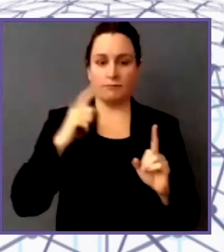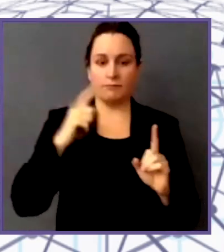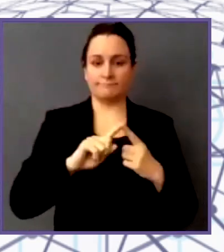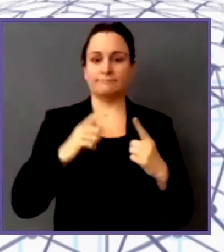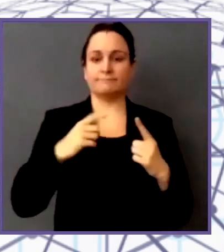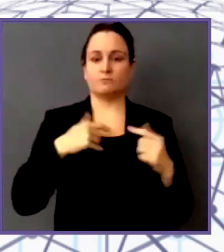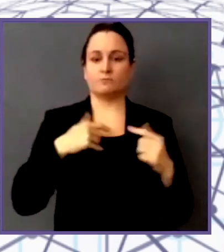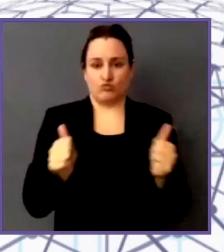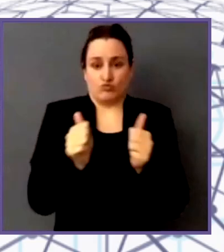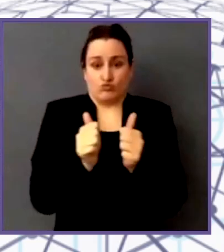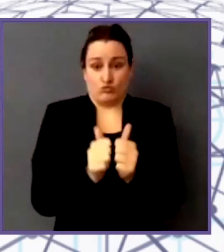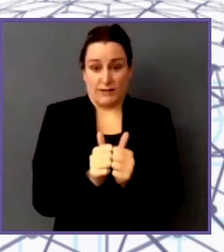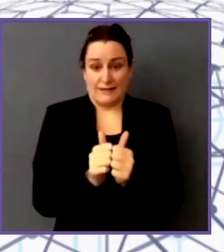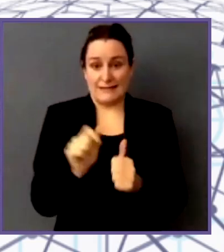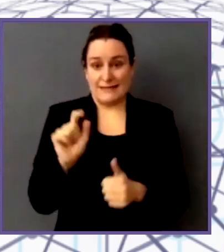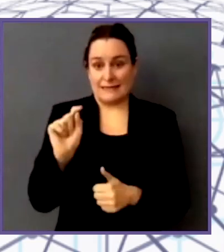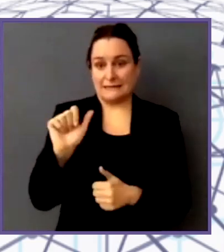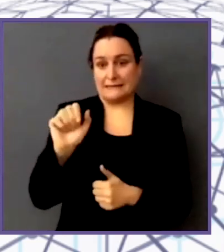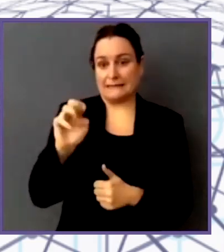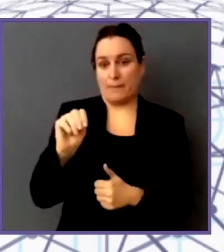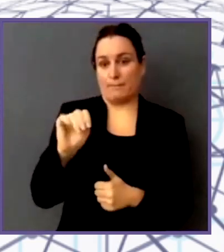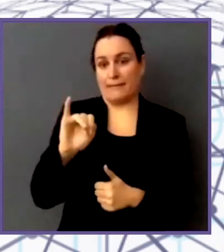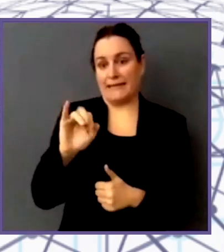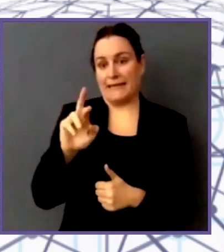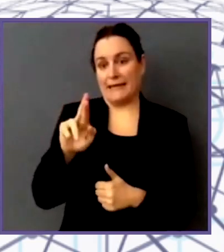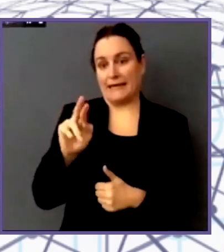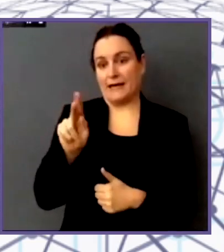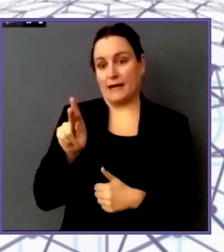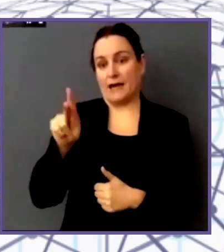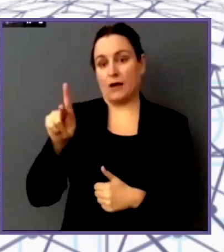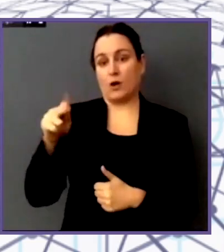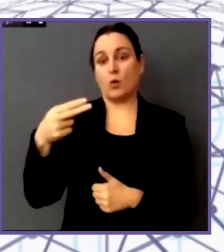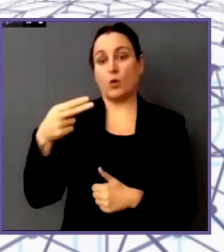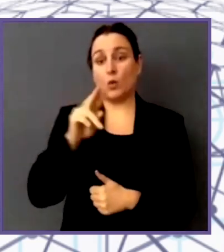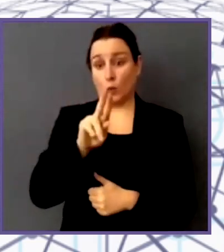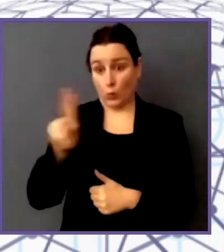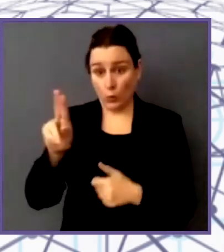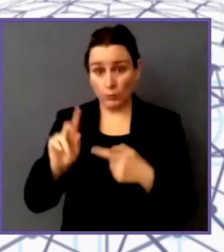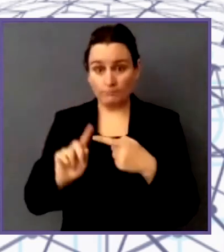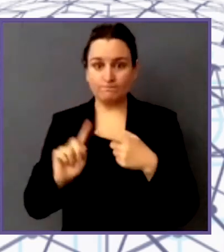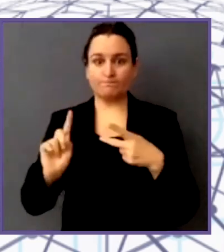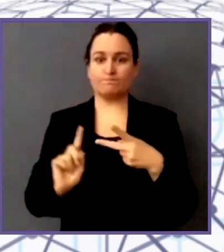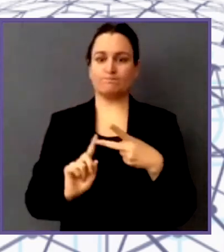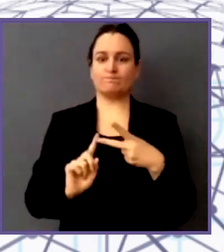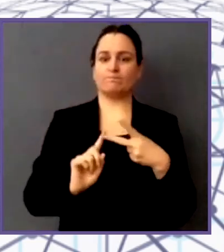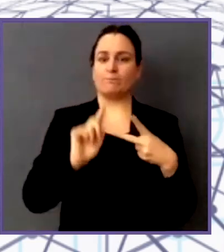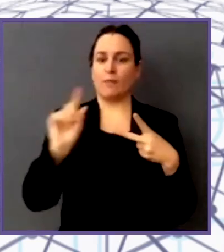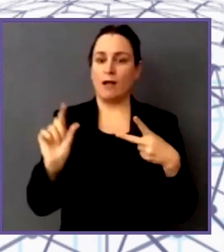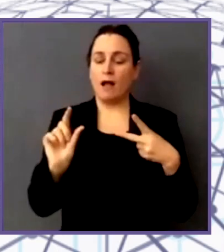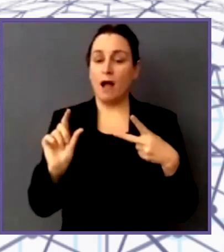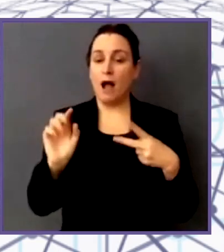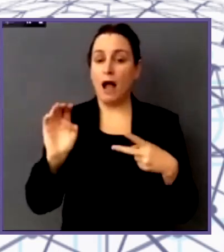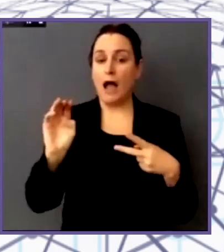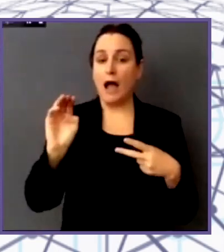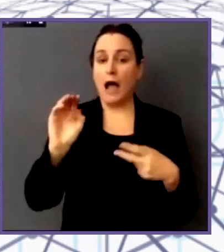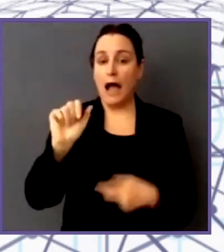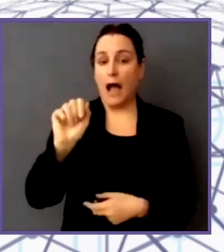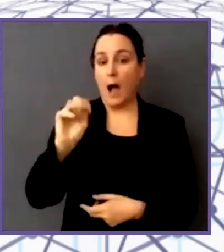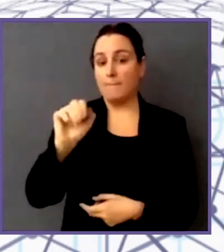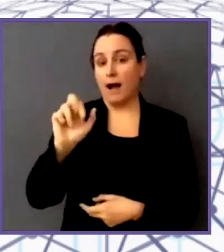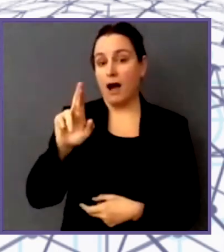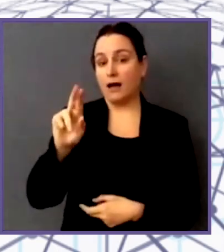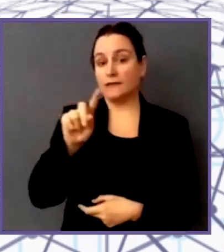the Government of Mongolia. We then have the National Institute of Urban Affairs, who are representing Varanasi,